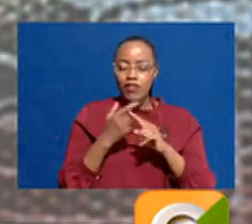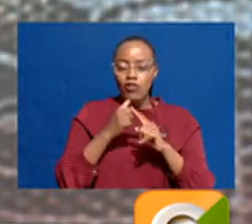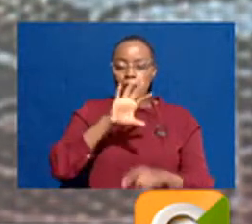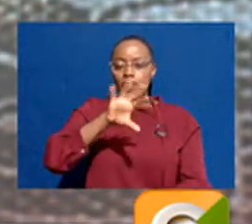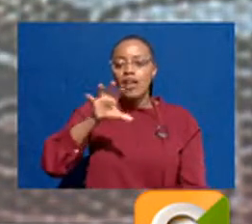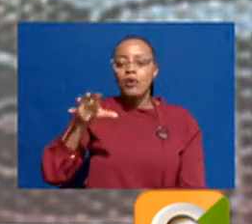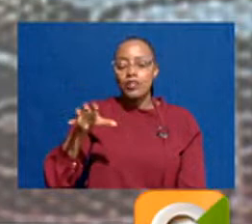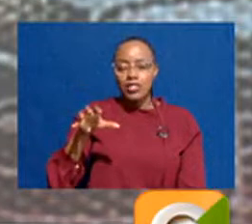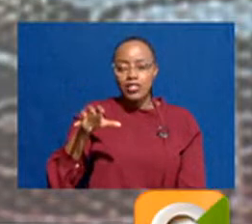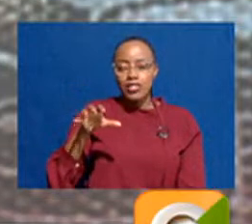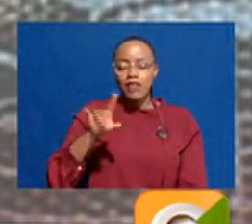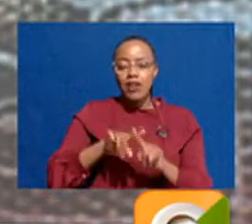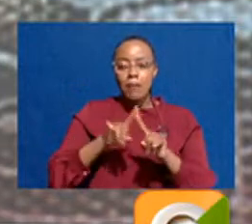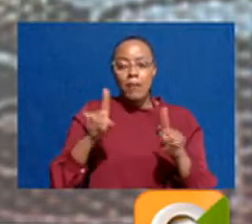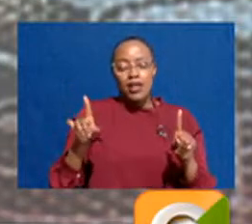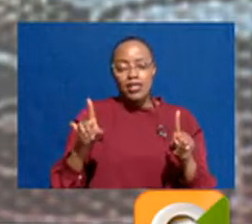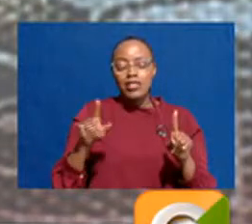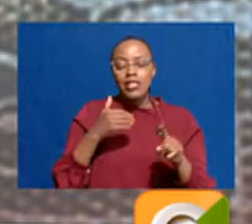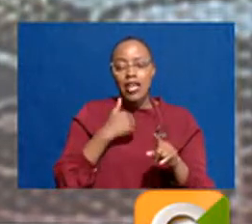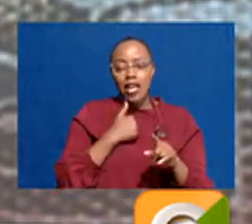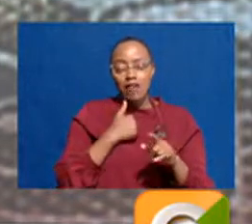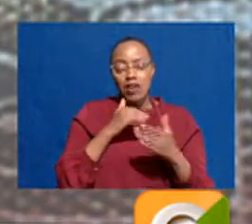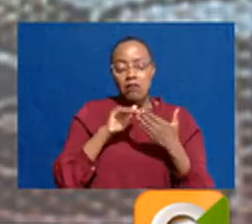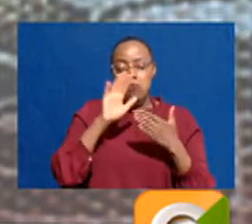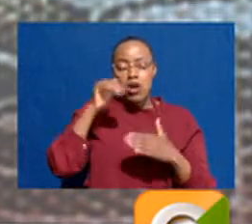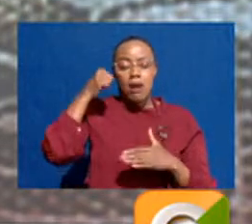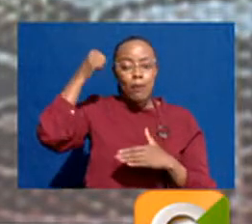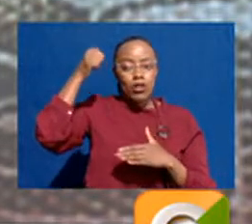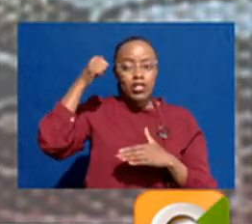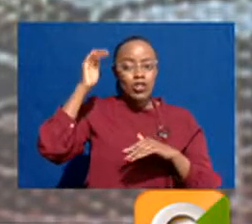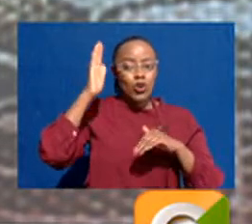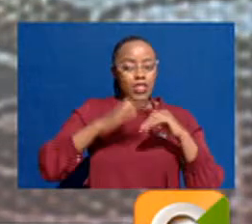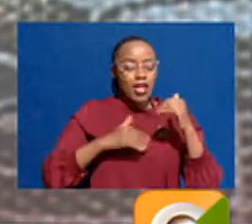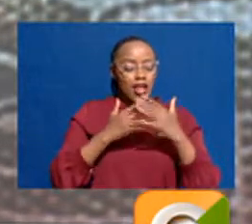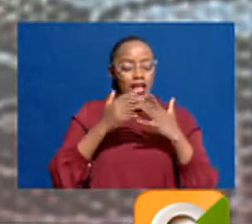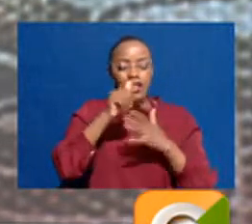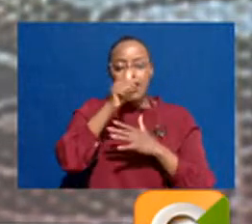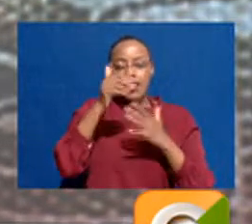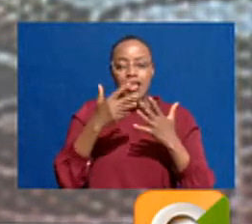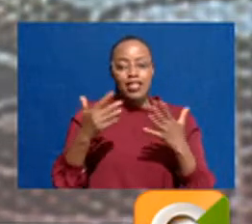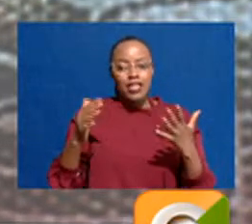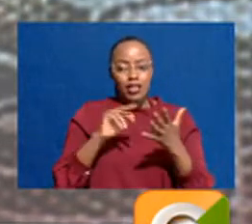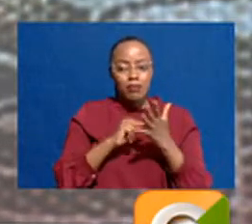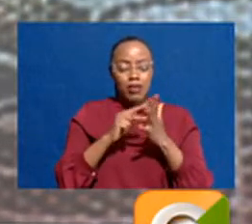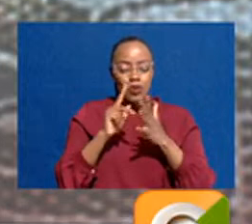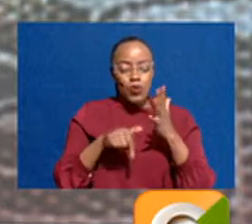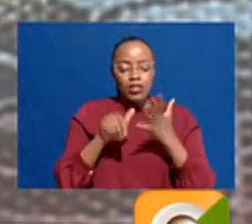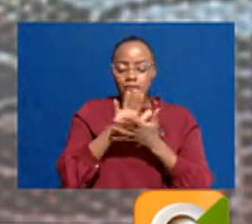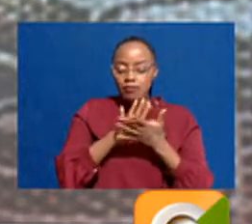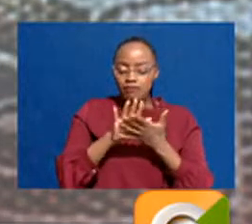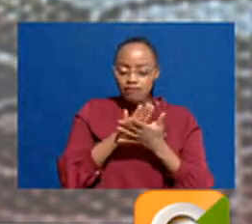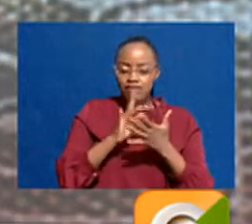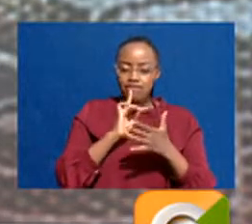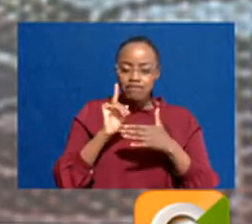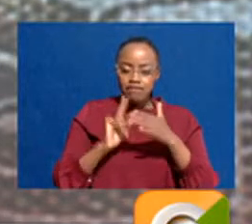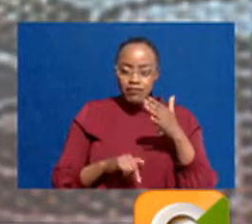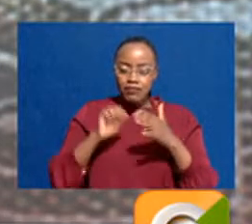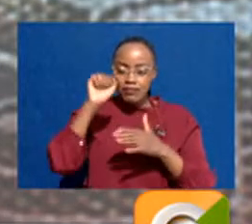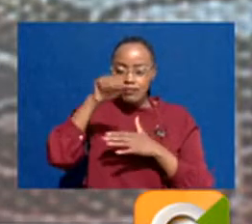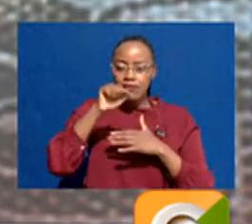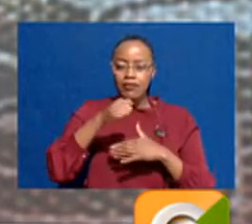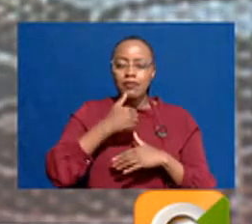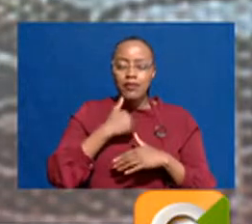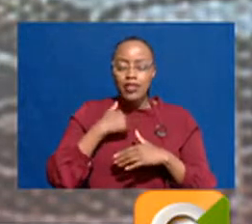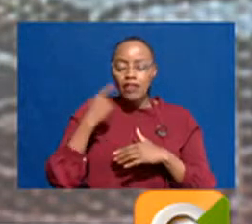county, right? But they tend to be more political than anything else. Mm-hmm. So basically it's saying that, yes, there